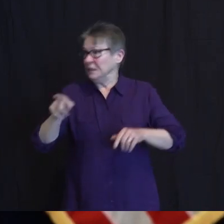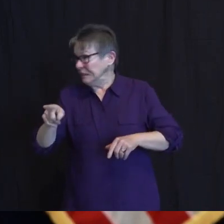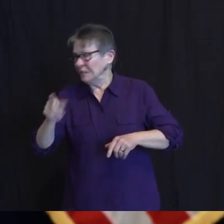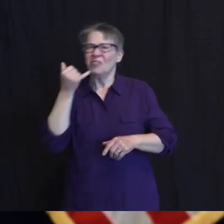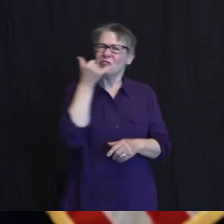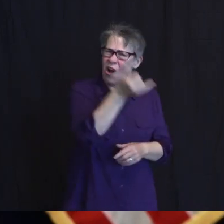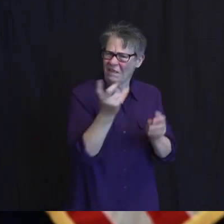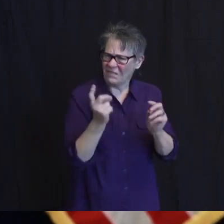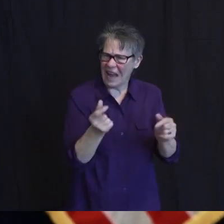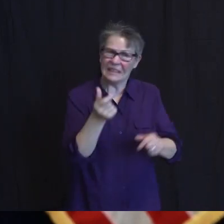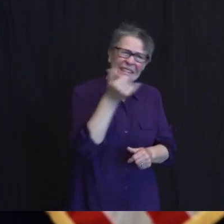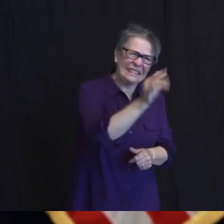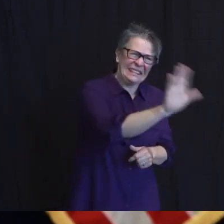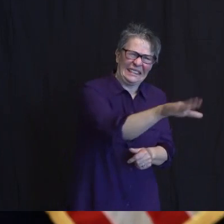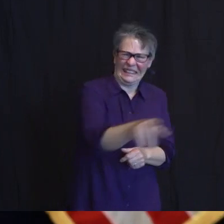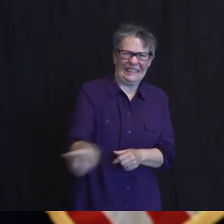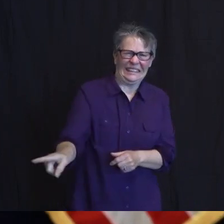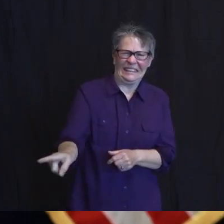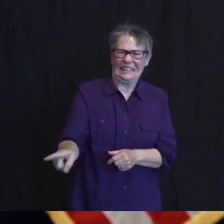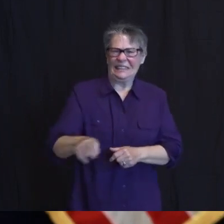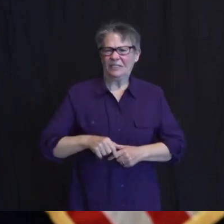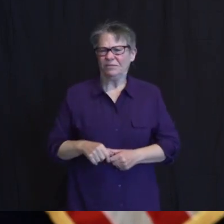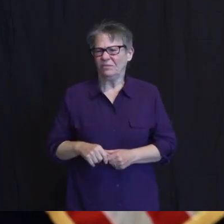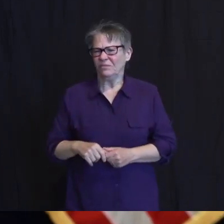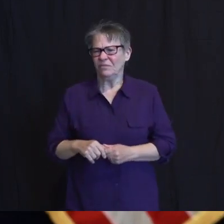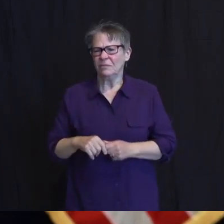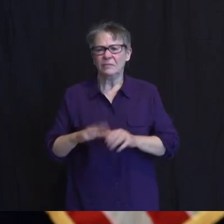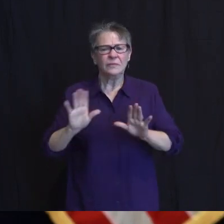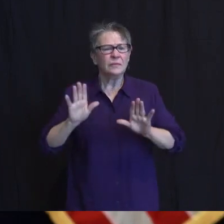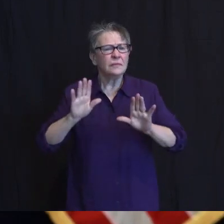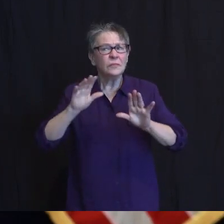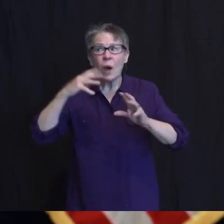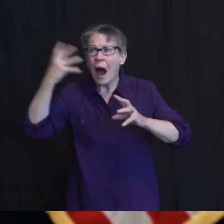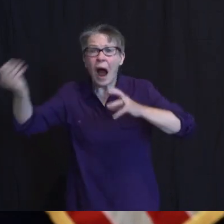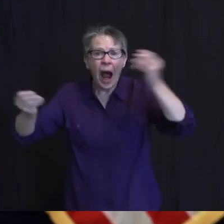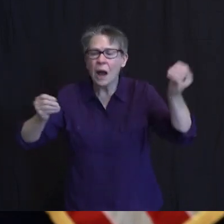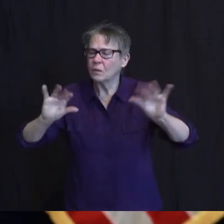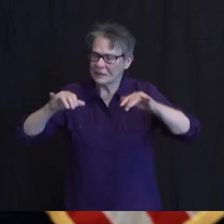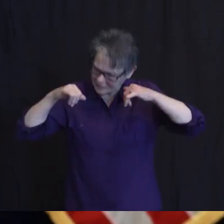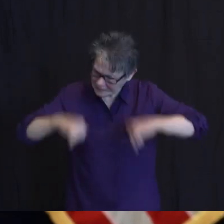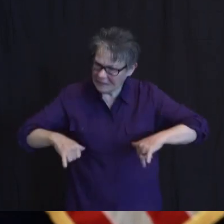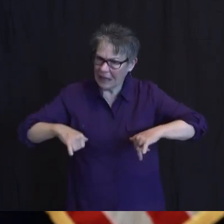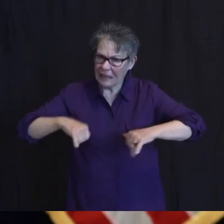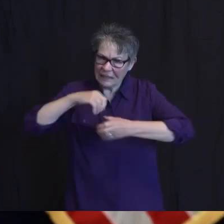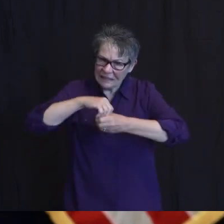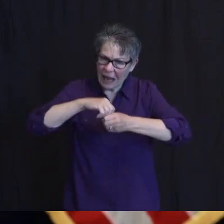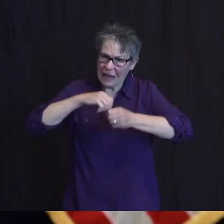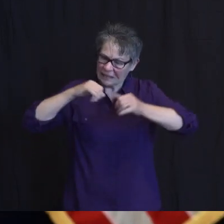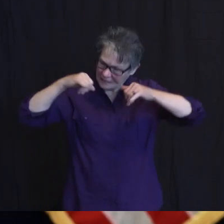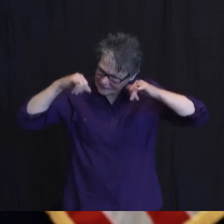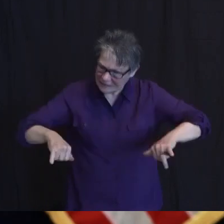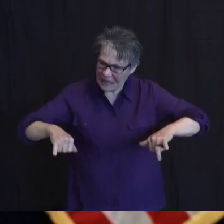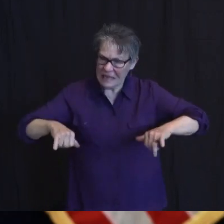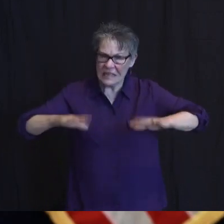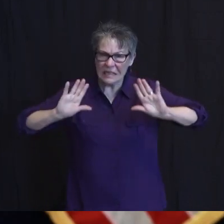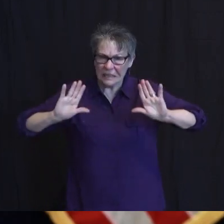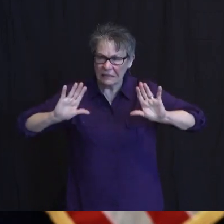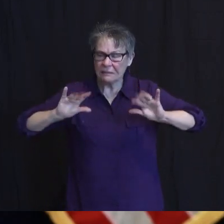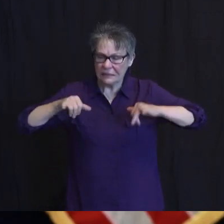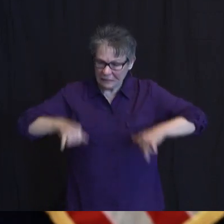to over the balance of the afternoon. So I appreciate that, Pat. Thank you. So again, welcome. I'm joined today by the woman to my right who needs